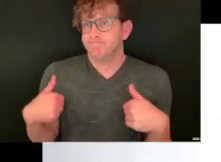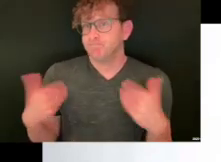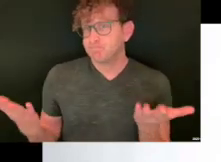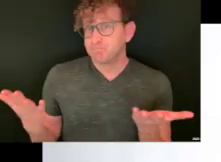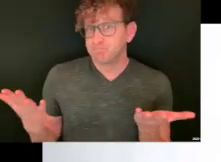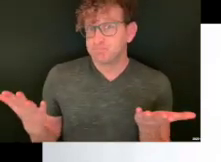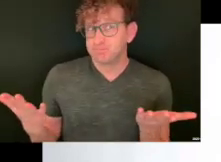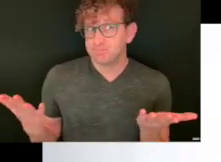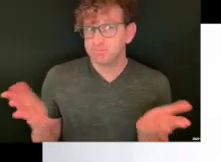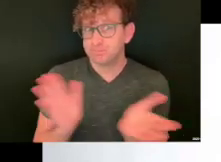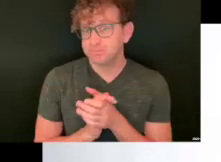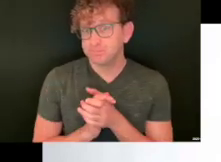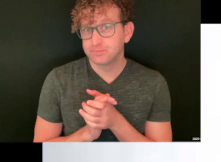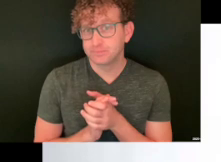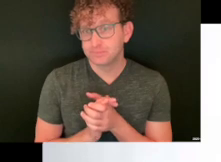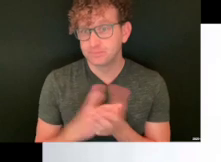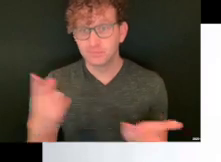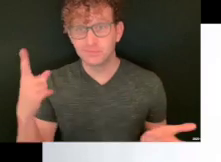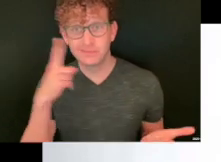And